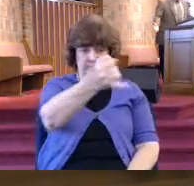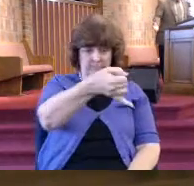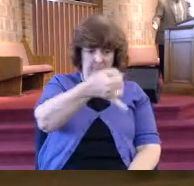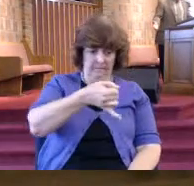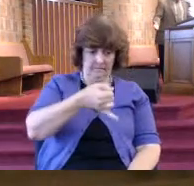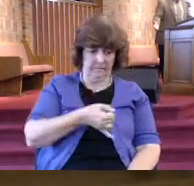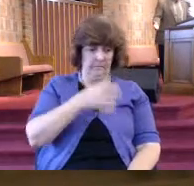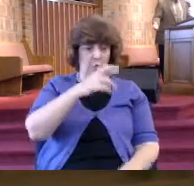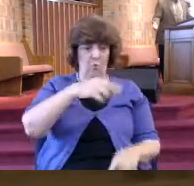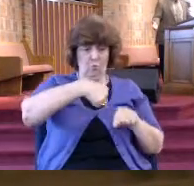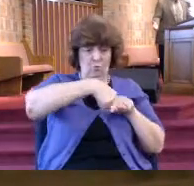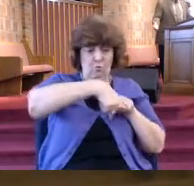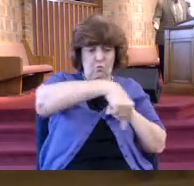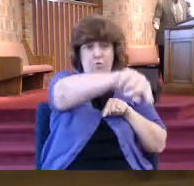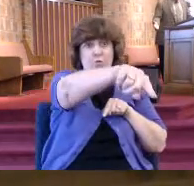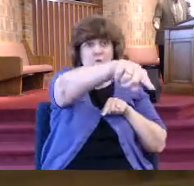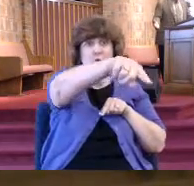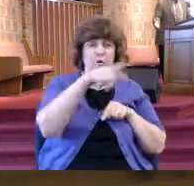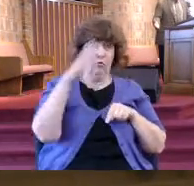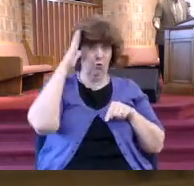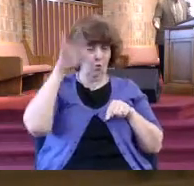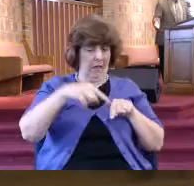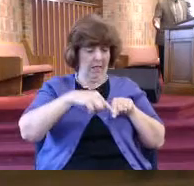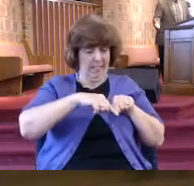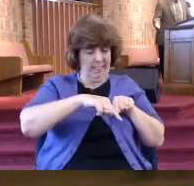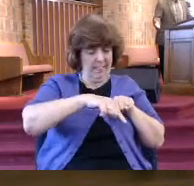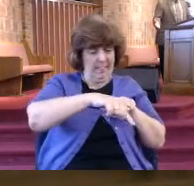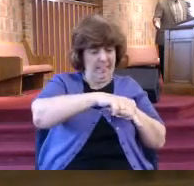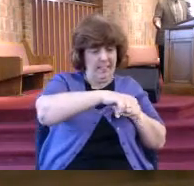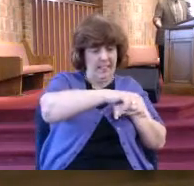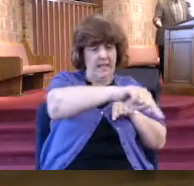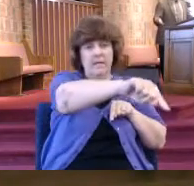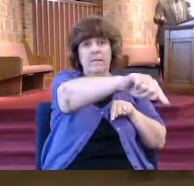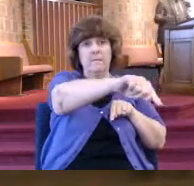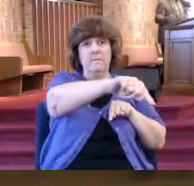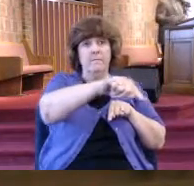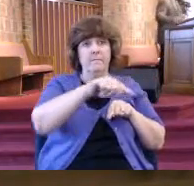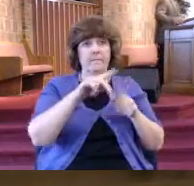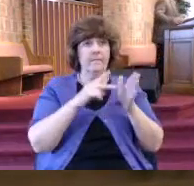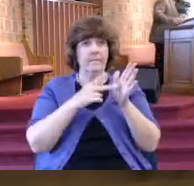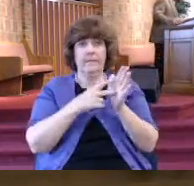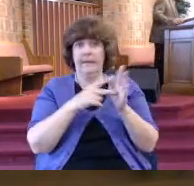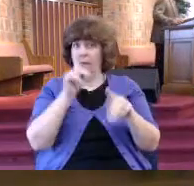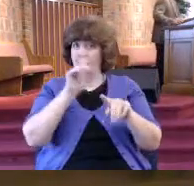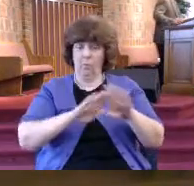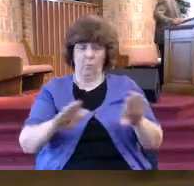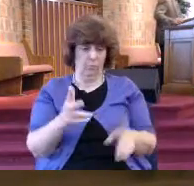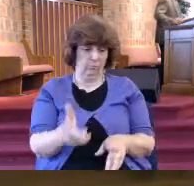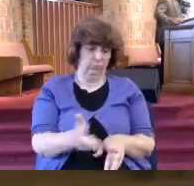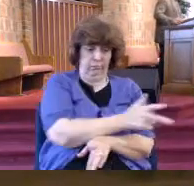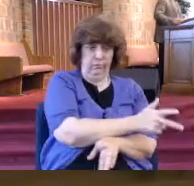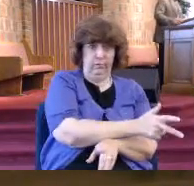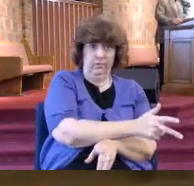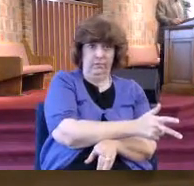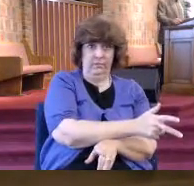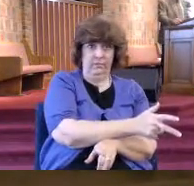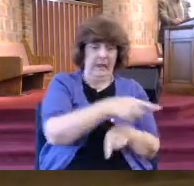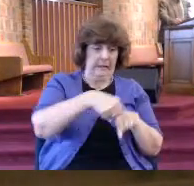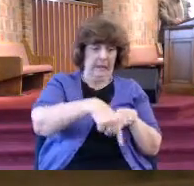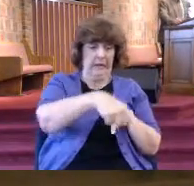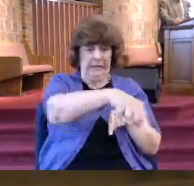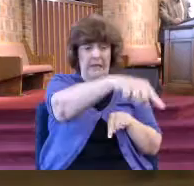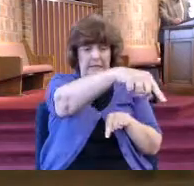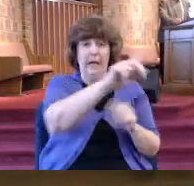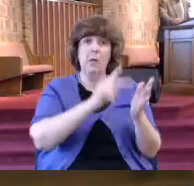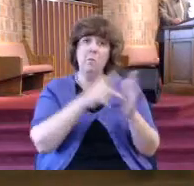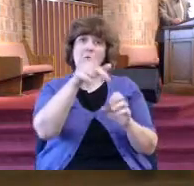Did you know that a solid line means that is a lane that you should not cross? And that a dotted line means that